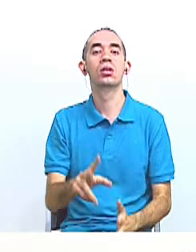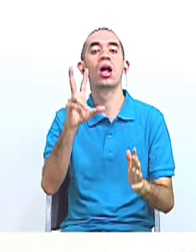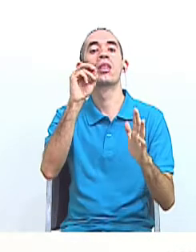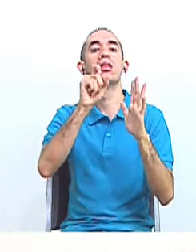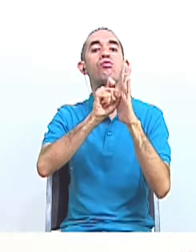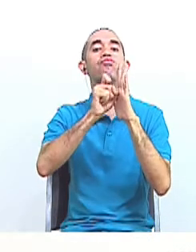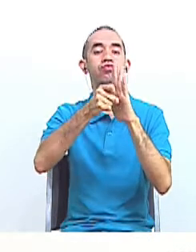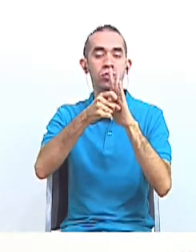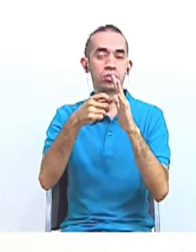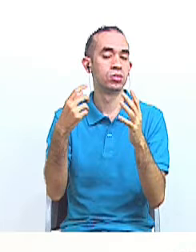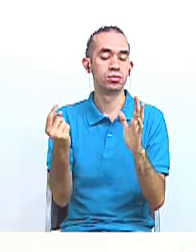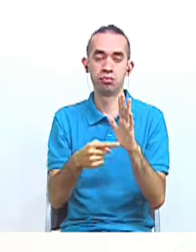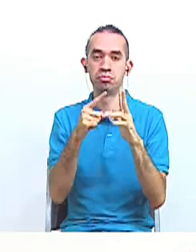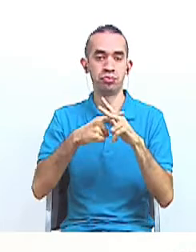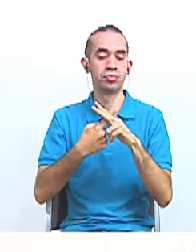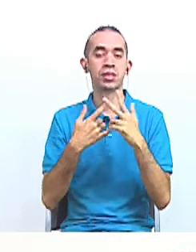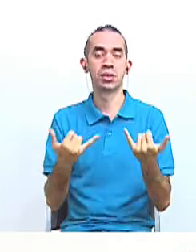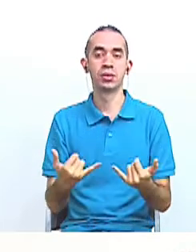seconds starting now.